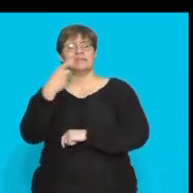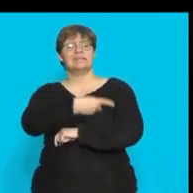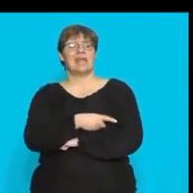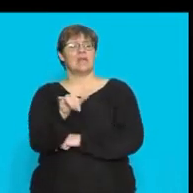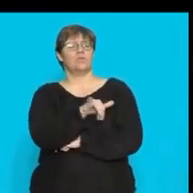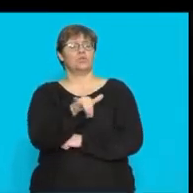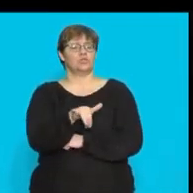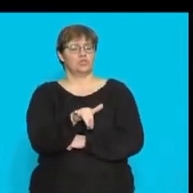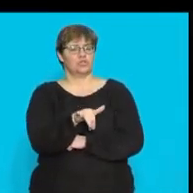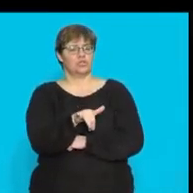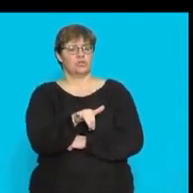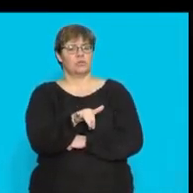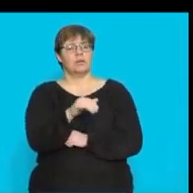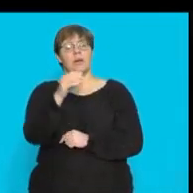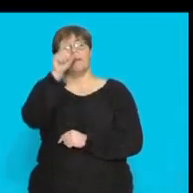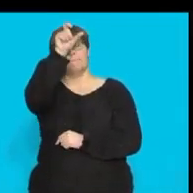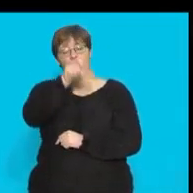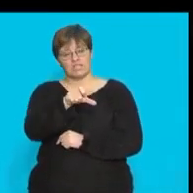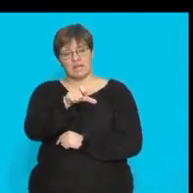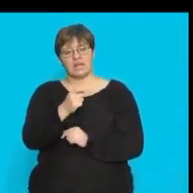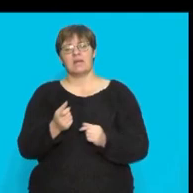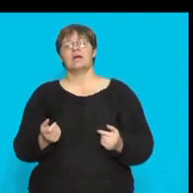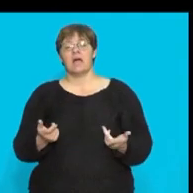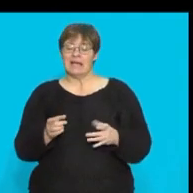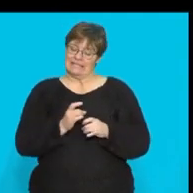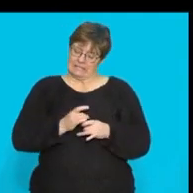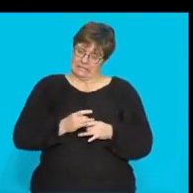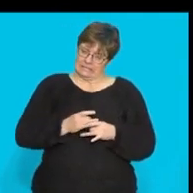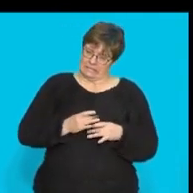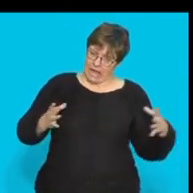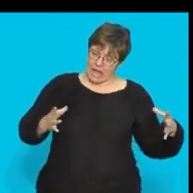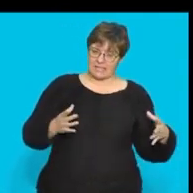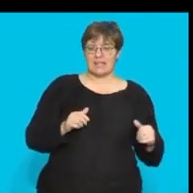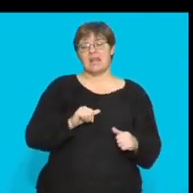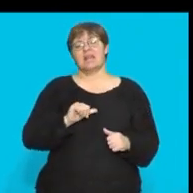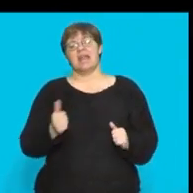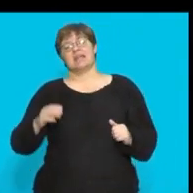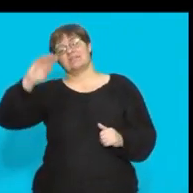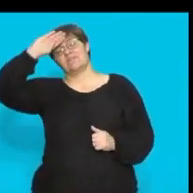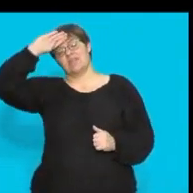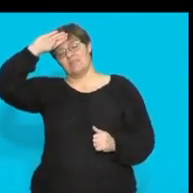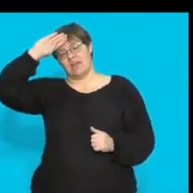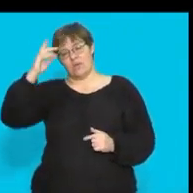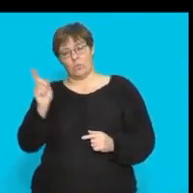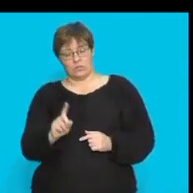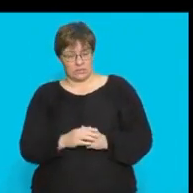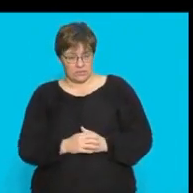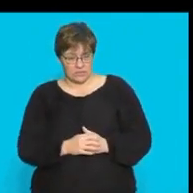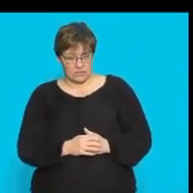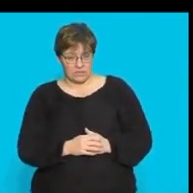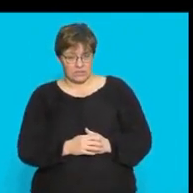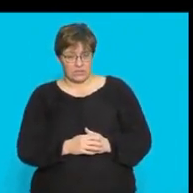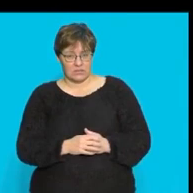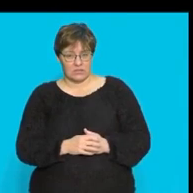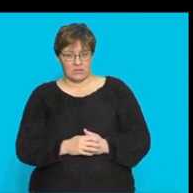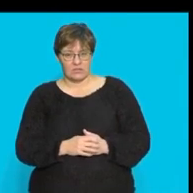the patient could expect the start of the next fever attack. All right. In other